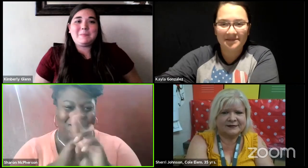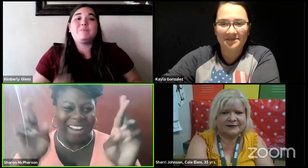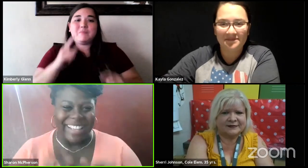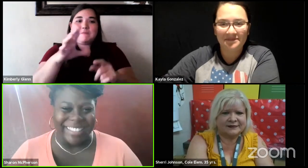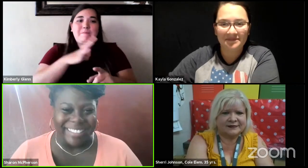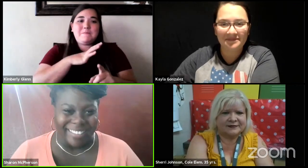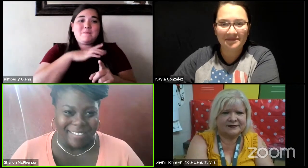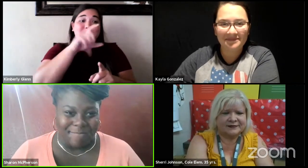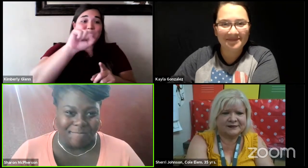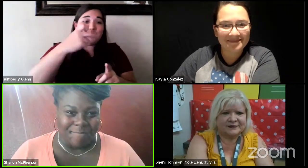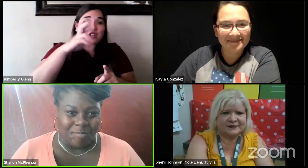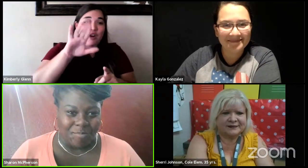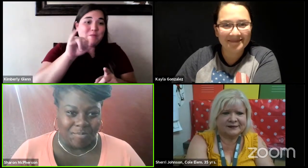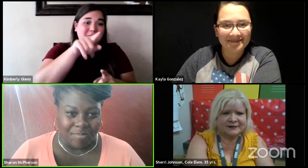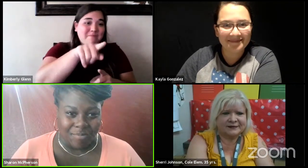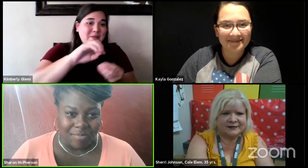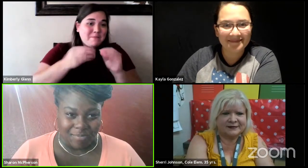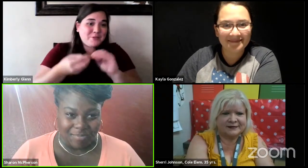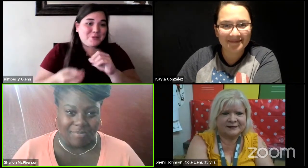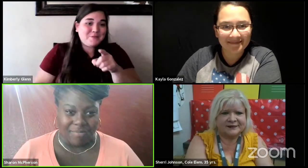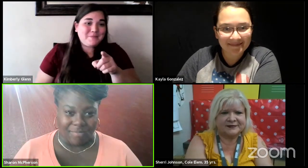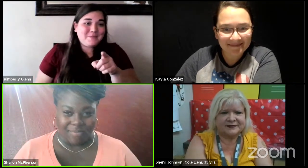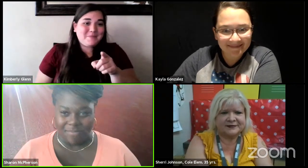Okay, ready.